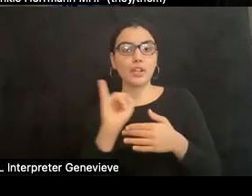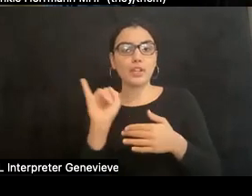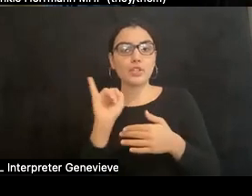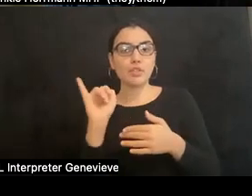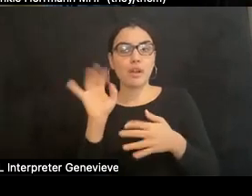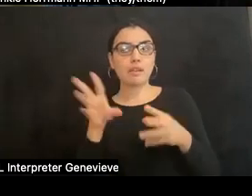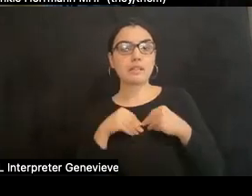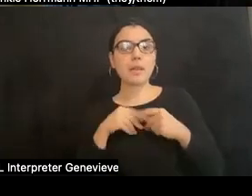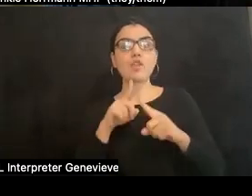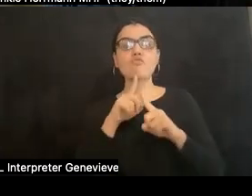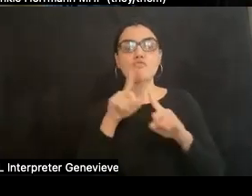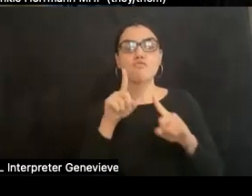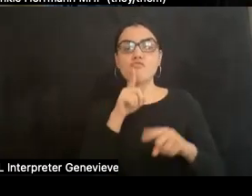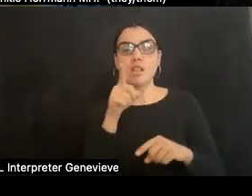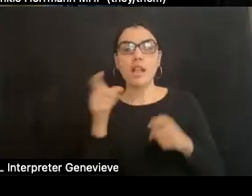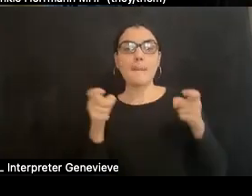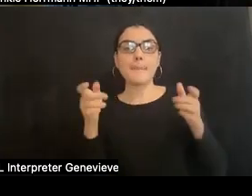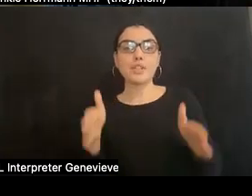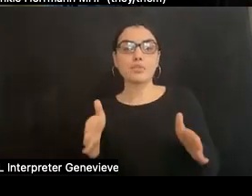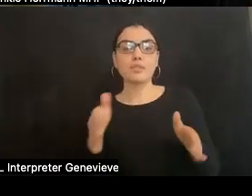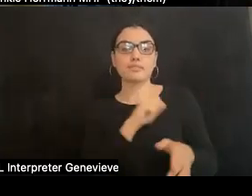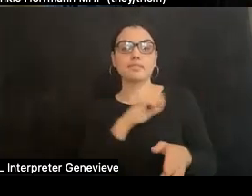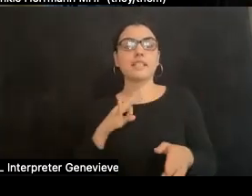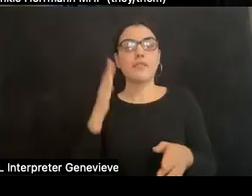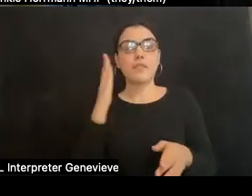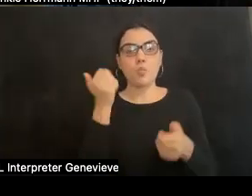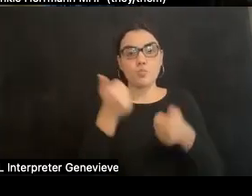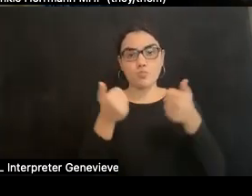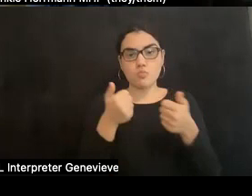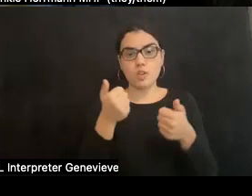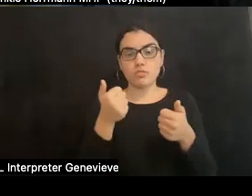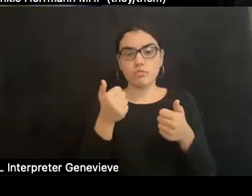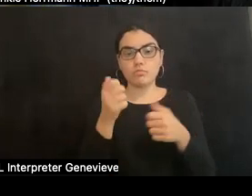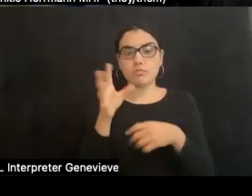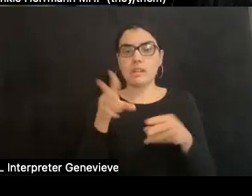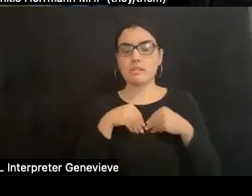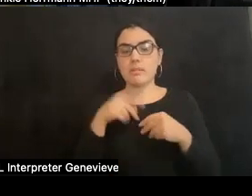administrative staff that's going to know this information. So you want to talk to the front desk staff.